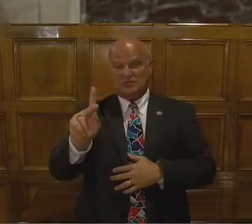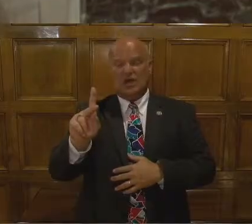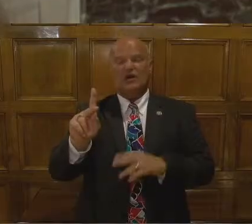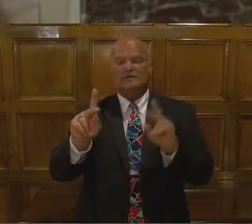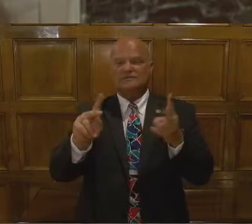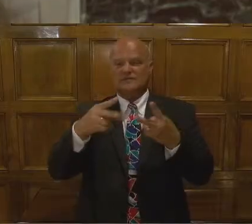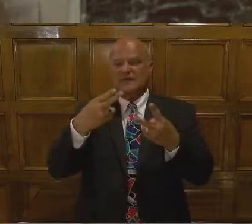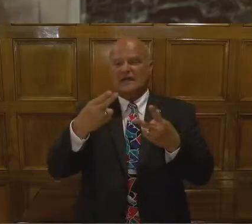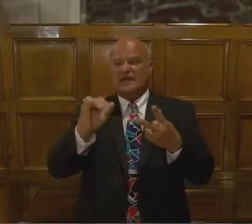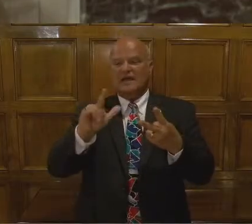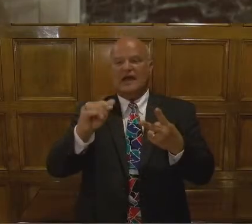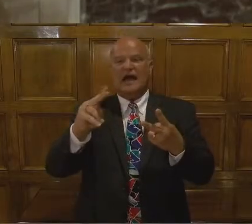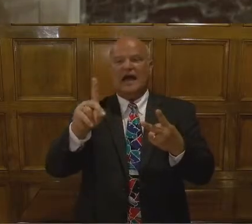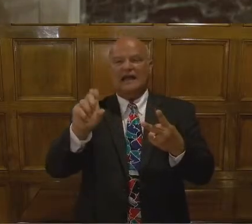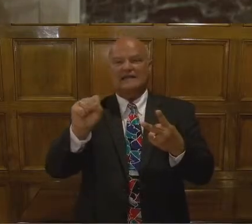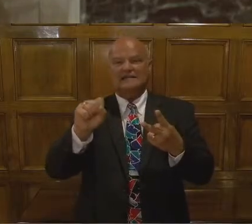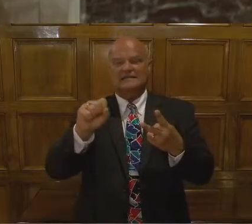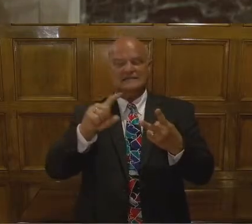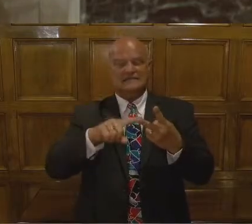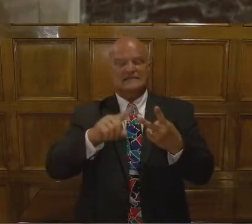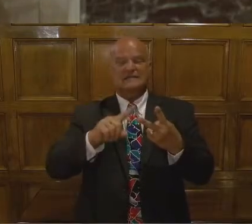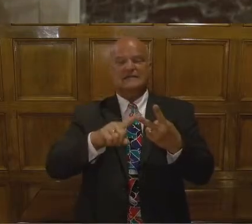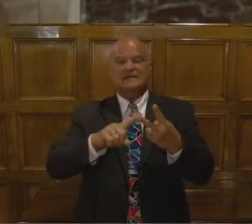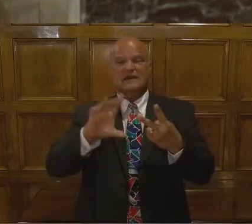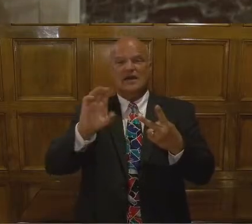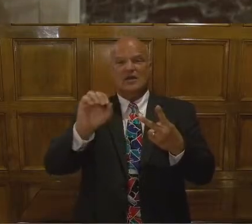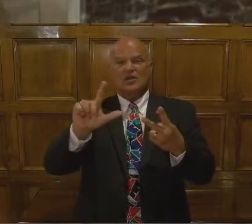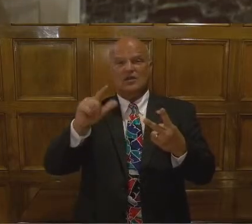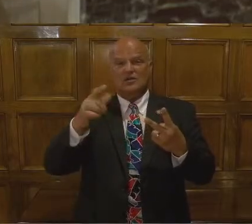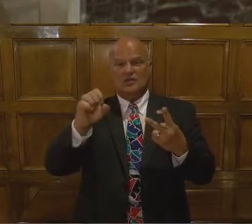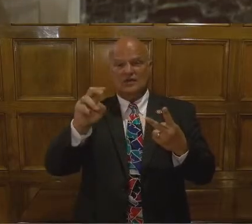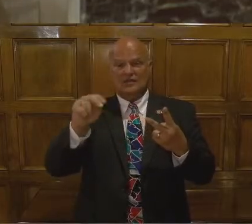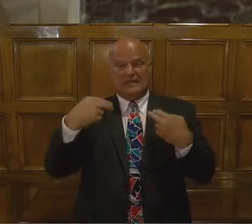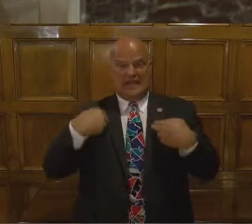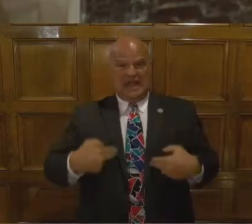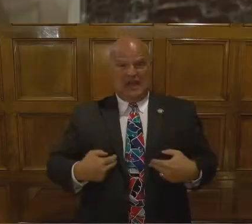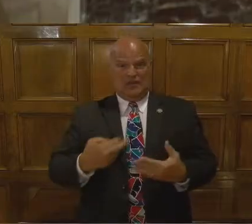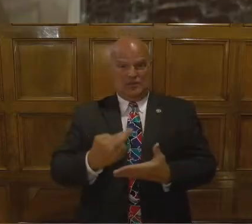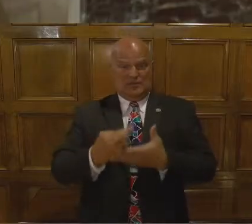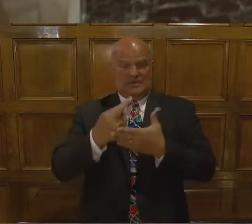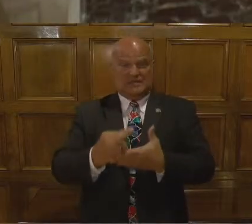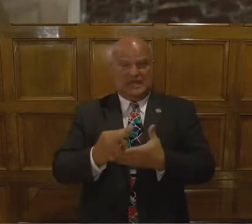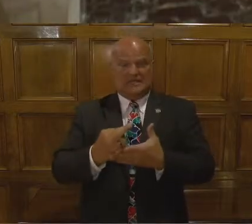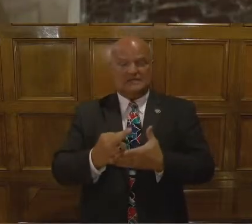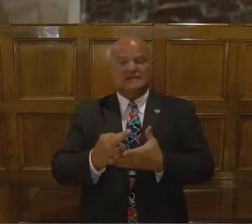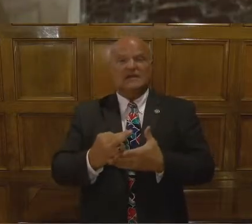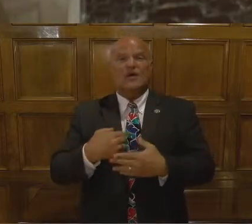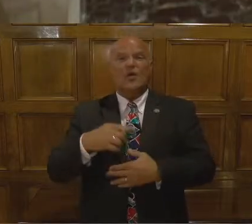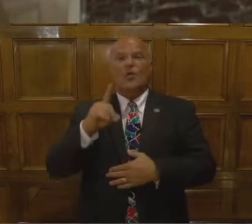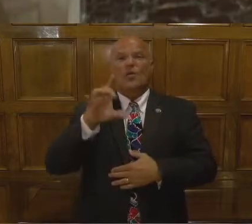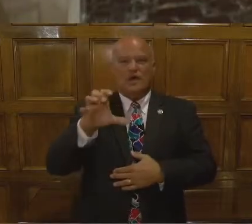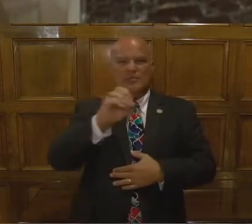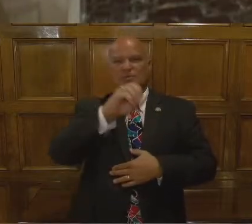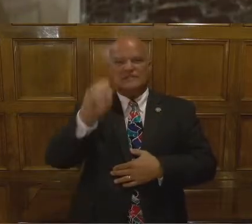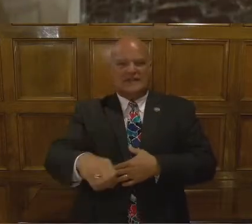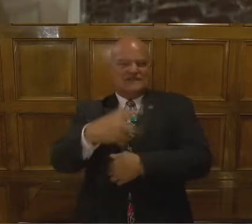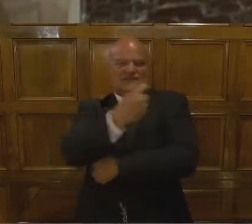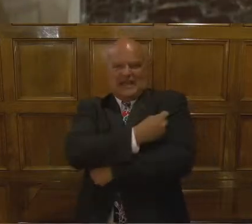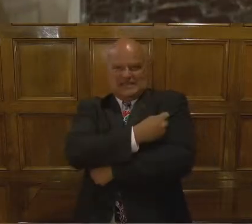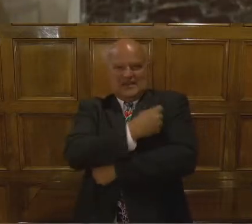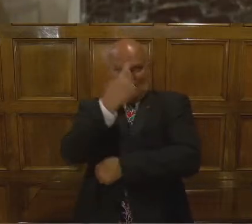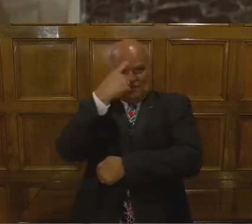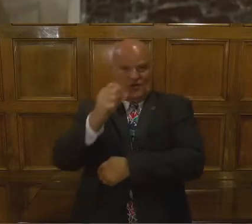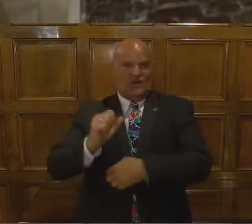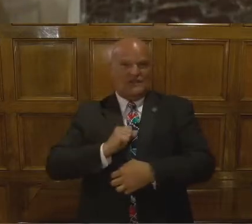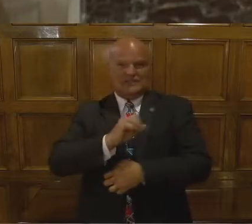Highlands of Bella Vista and Colonel Glenn Health and Rehabilitation, have received 100% vaccination